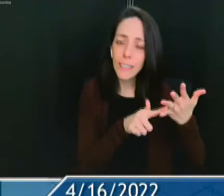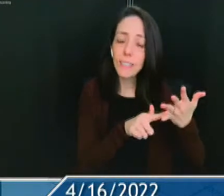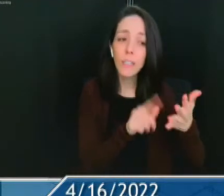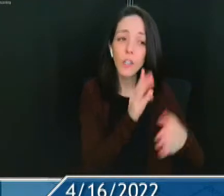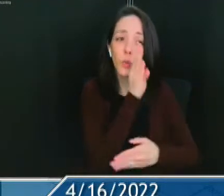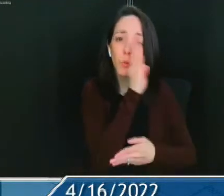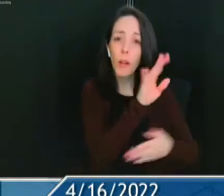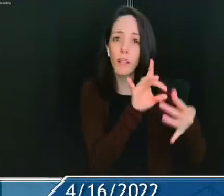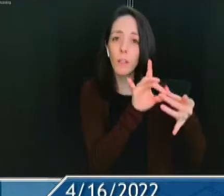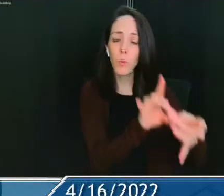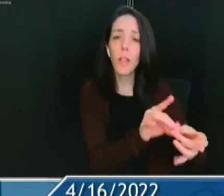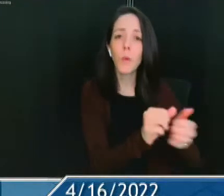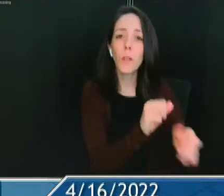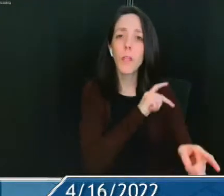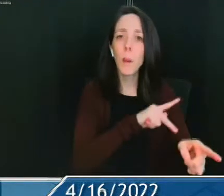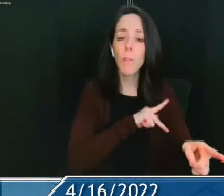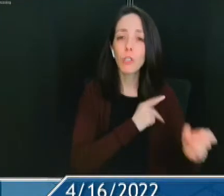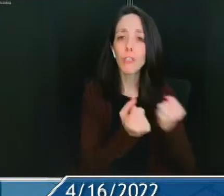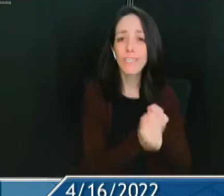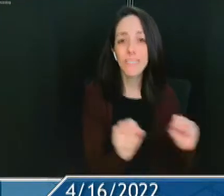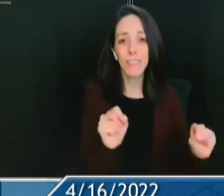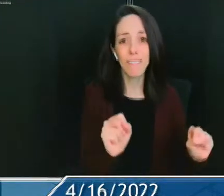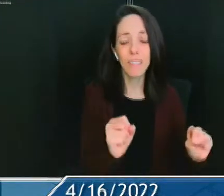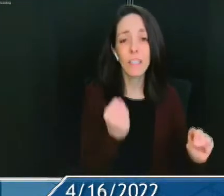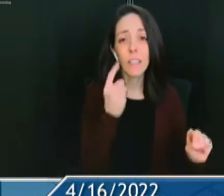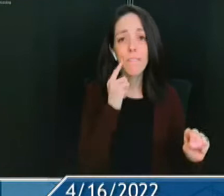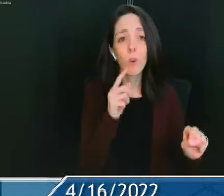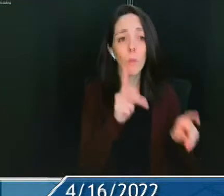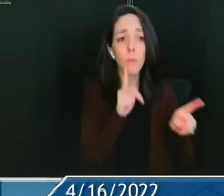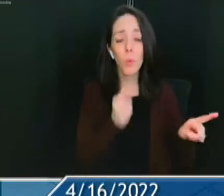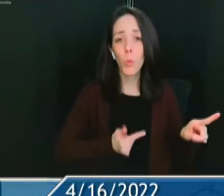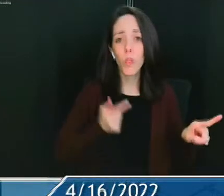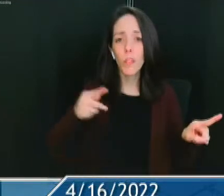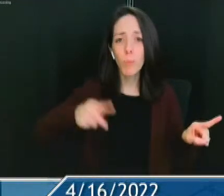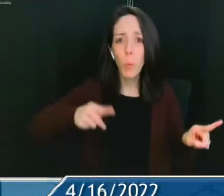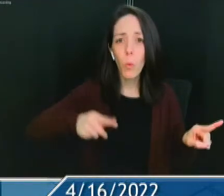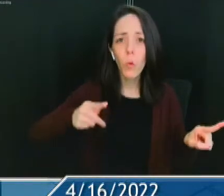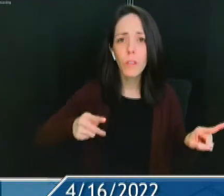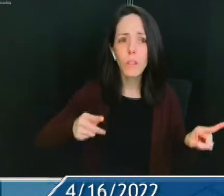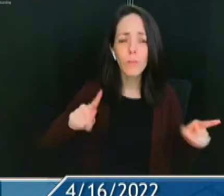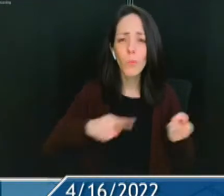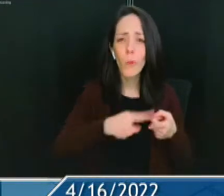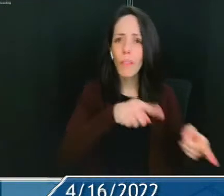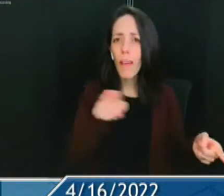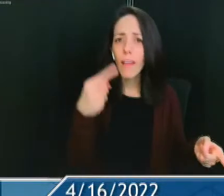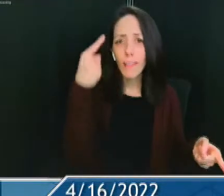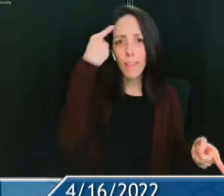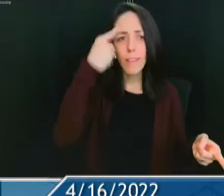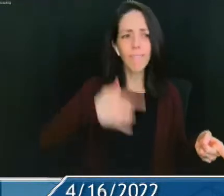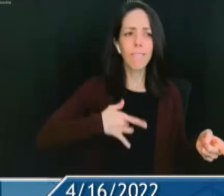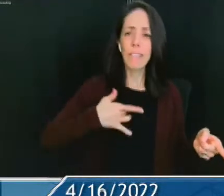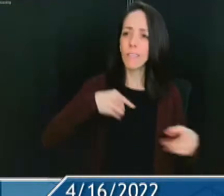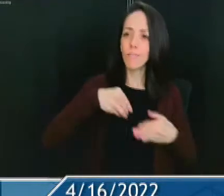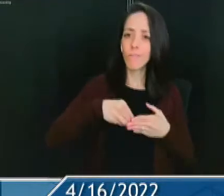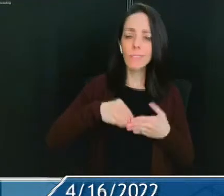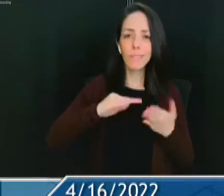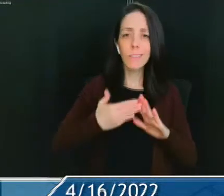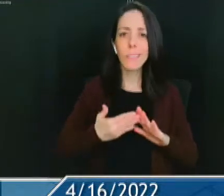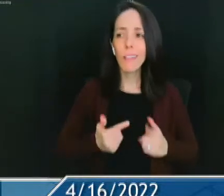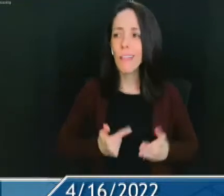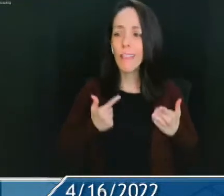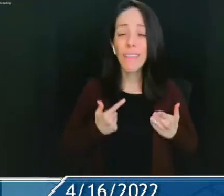of personal safety that Portland citizens feel about living in our city. Number one, improve